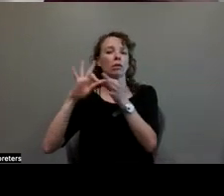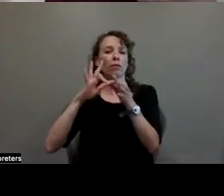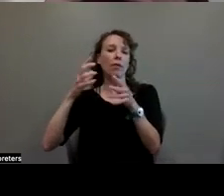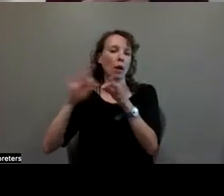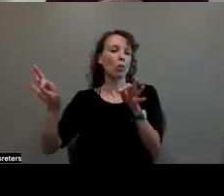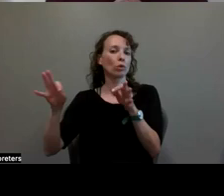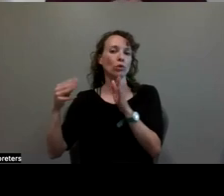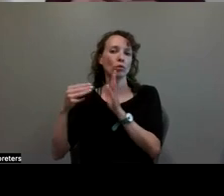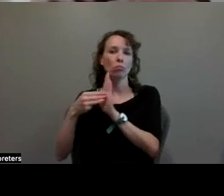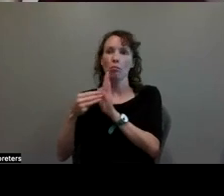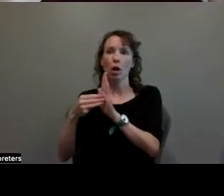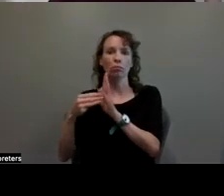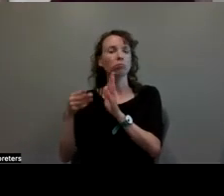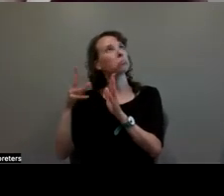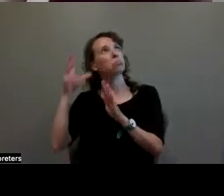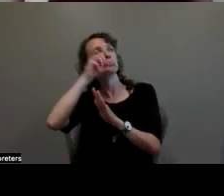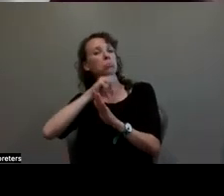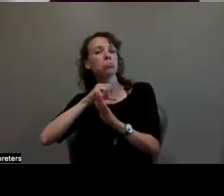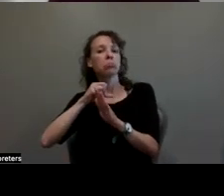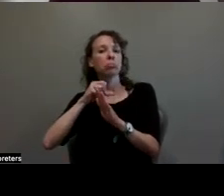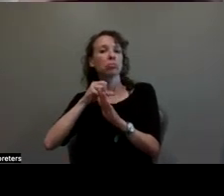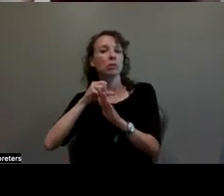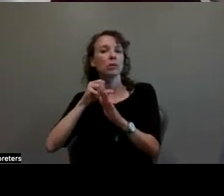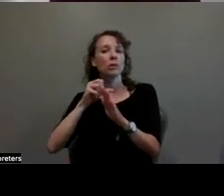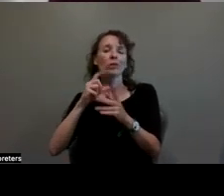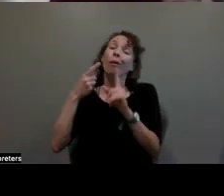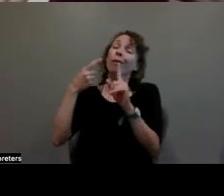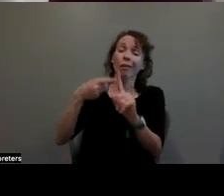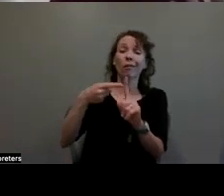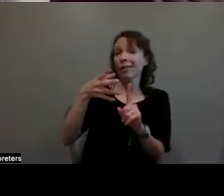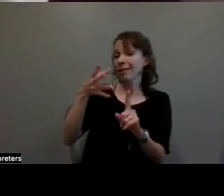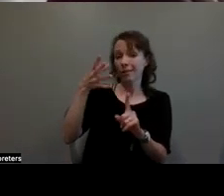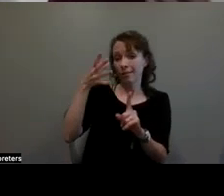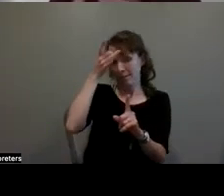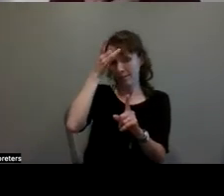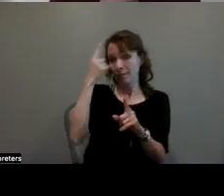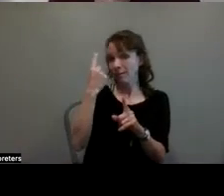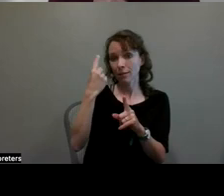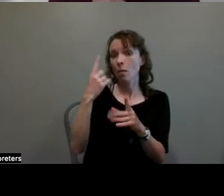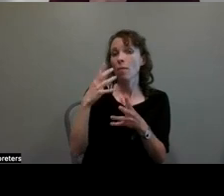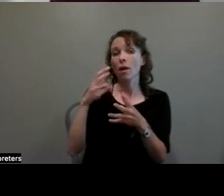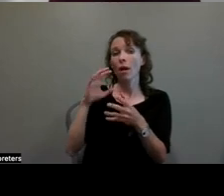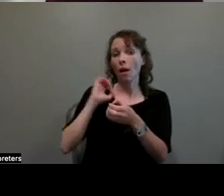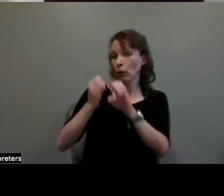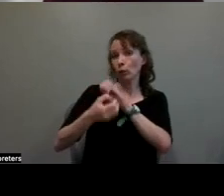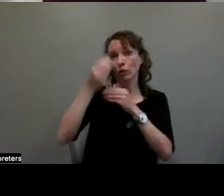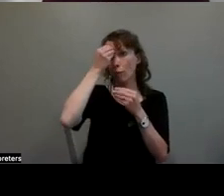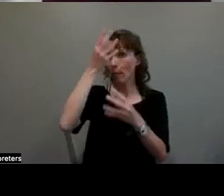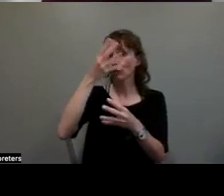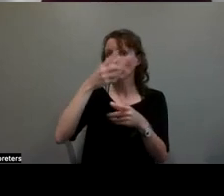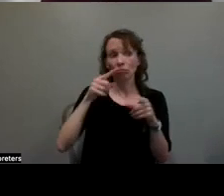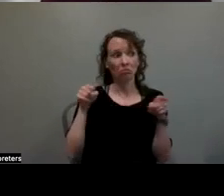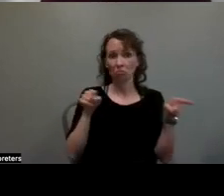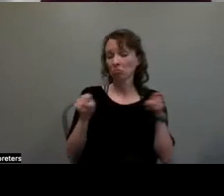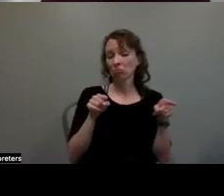So another, the takeaway is that there's some evolutionary information that's being learned by these